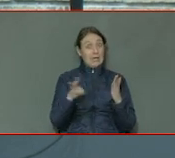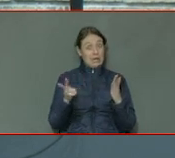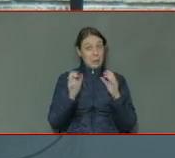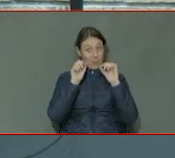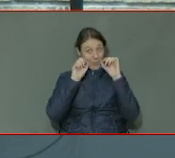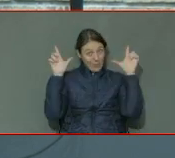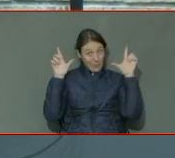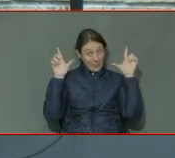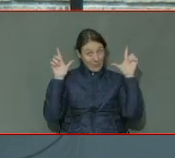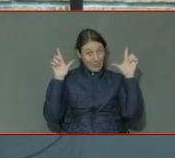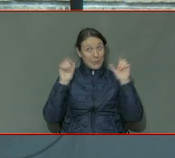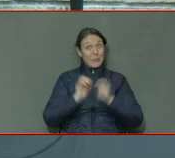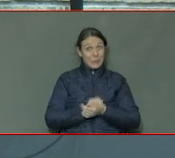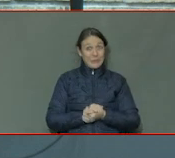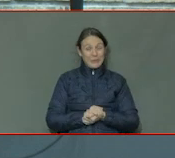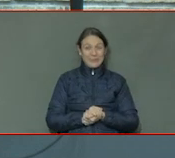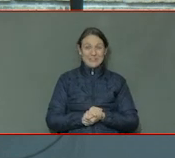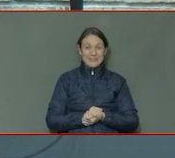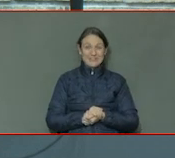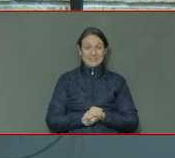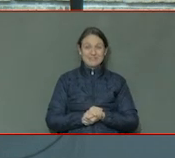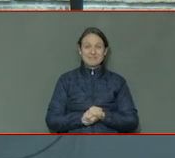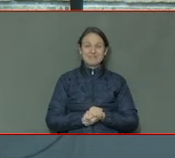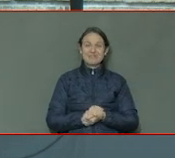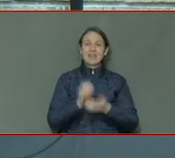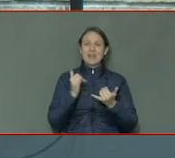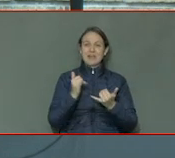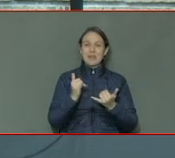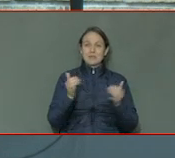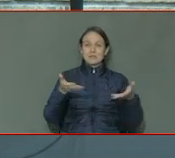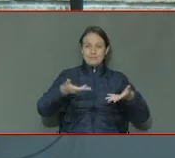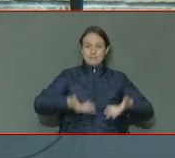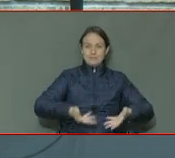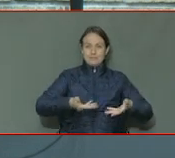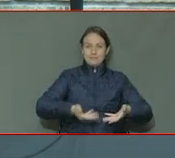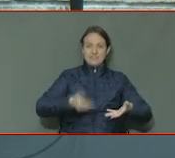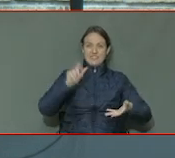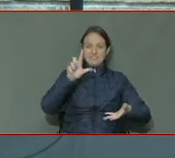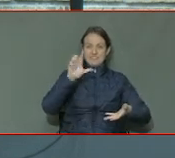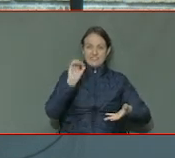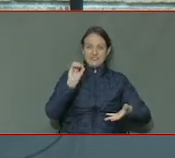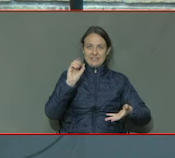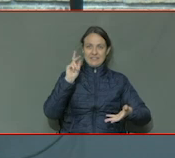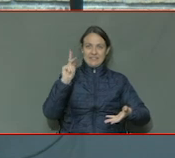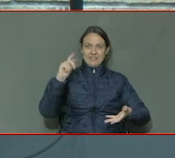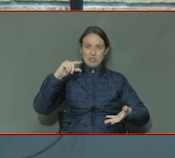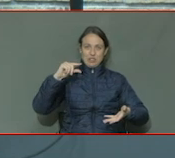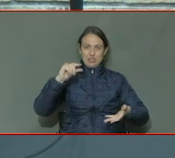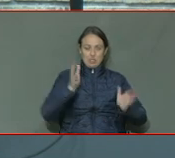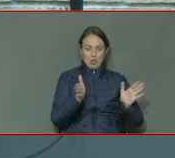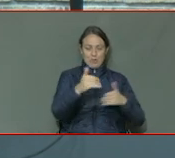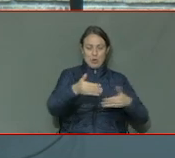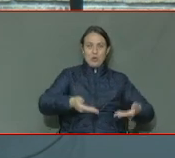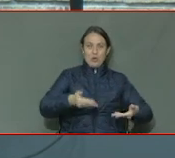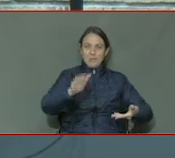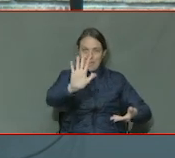problem. Okay, a 70 kilogram box. Okay, boys and girls, before I read anything